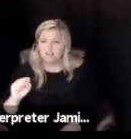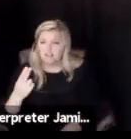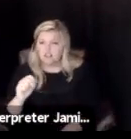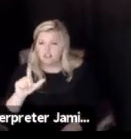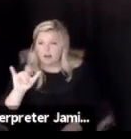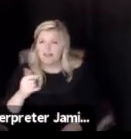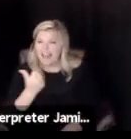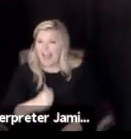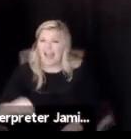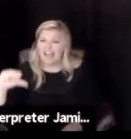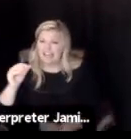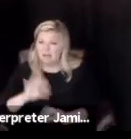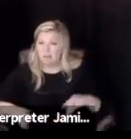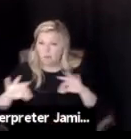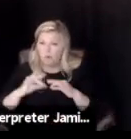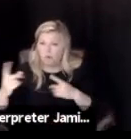through?